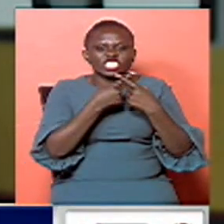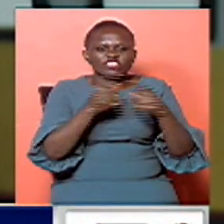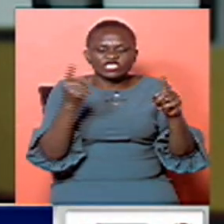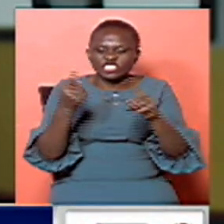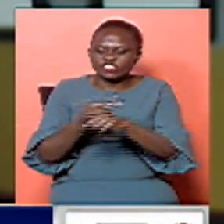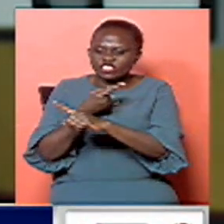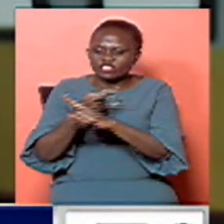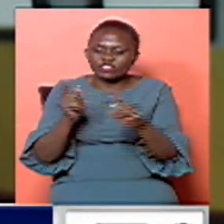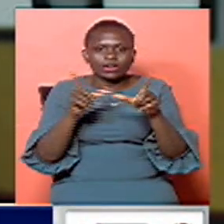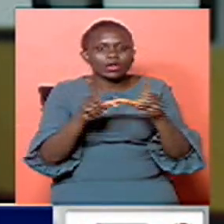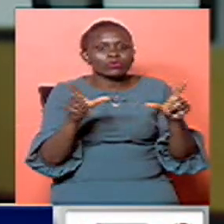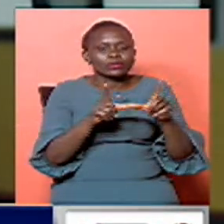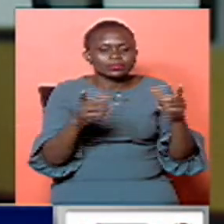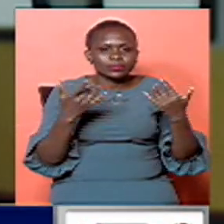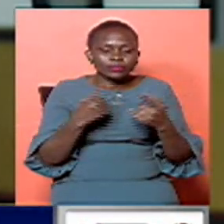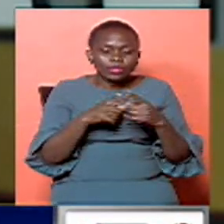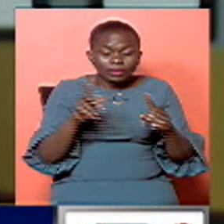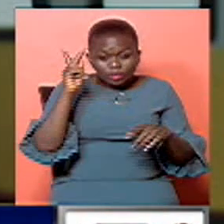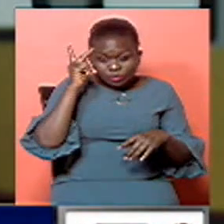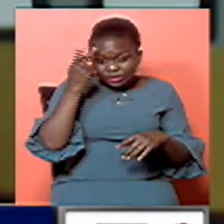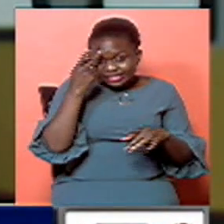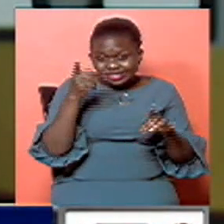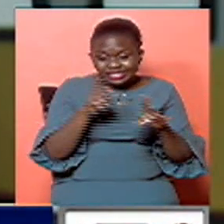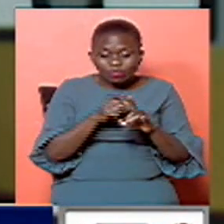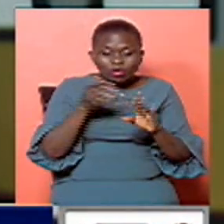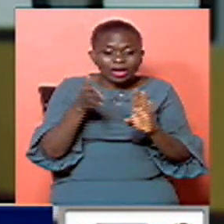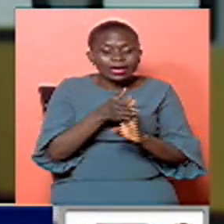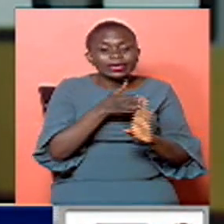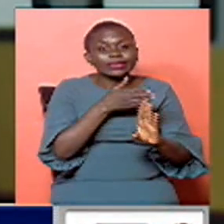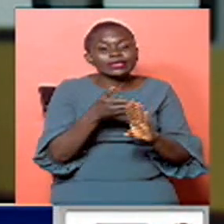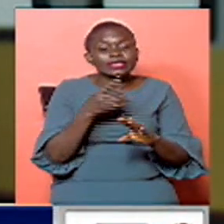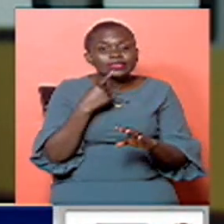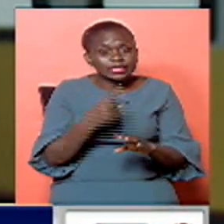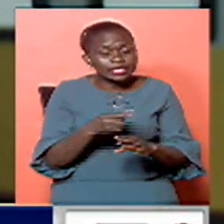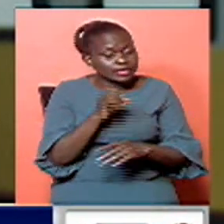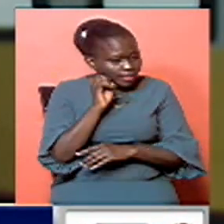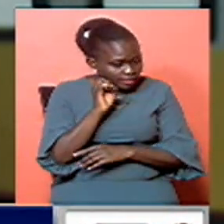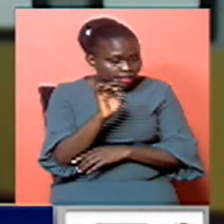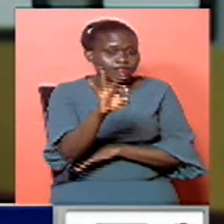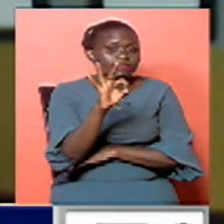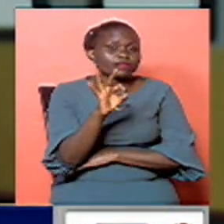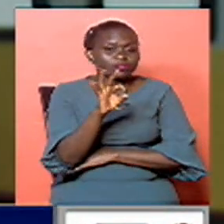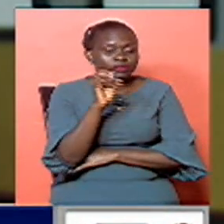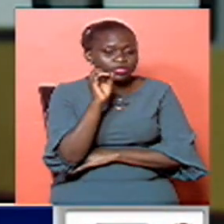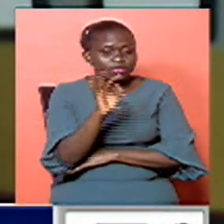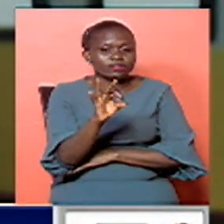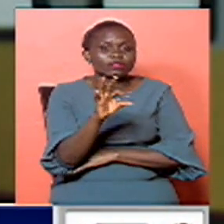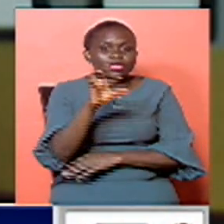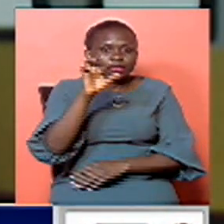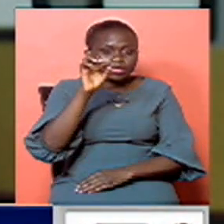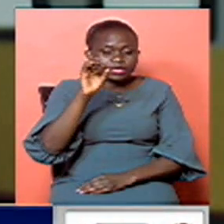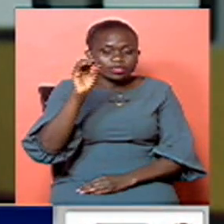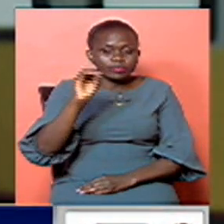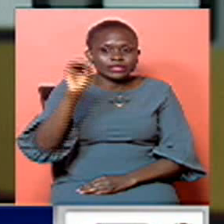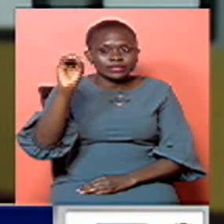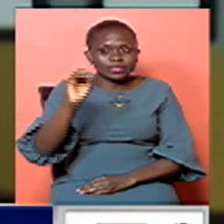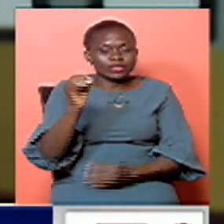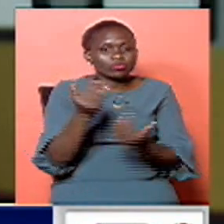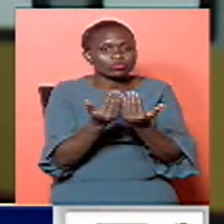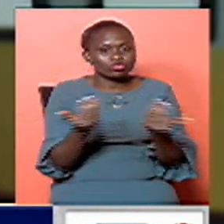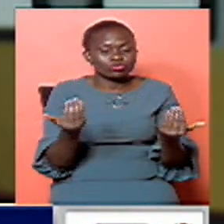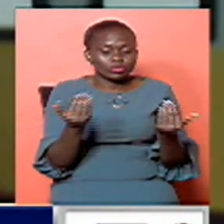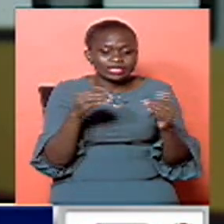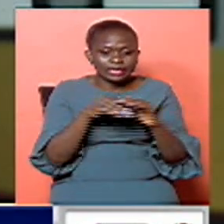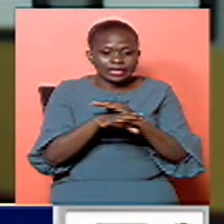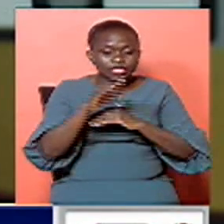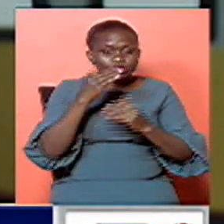multiplicity of languages. But also the policy went ahead to guide and said, if 80% of the children in